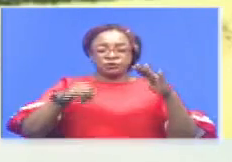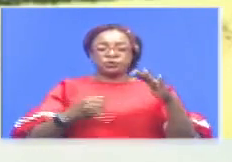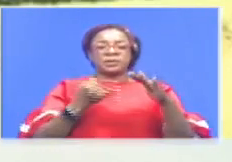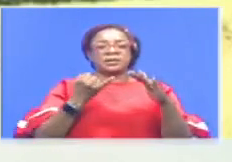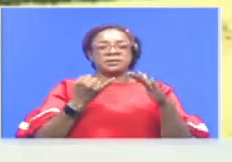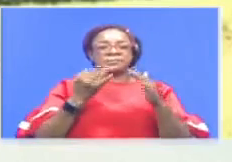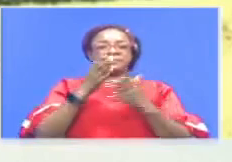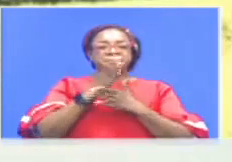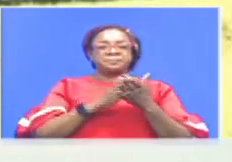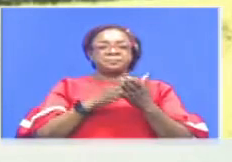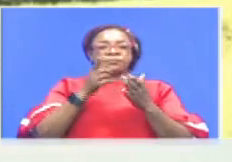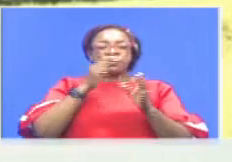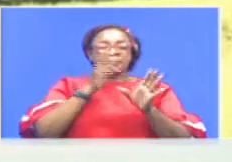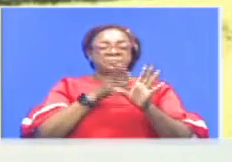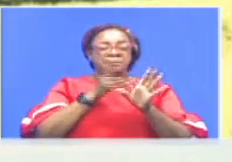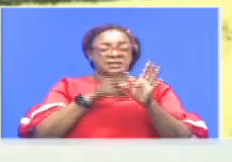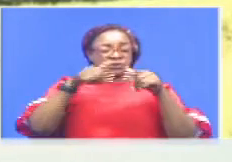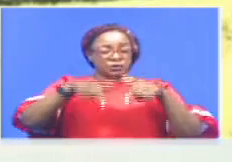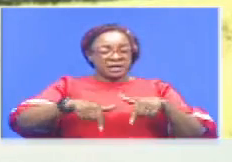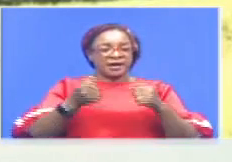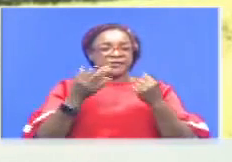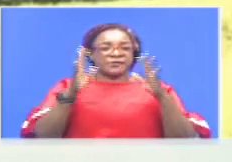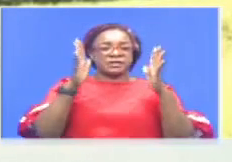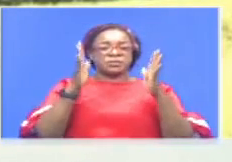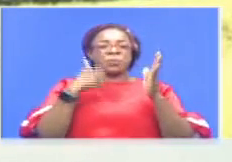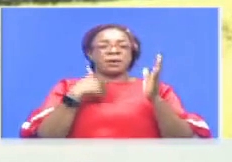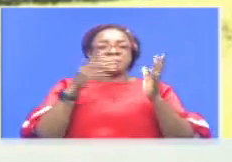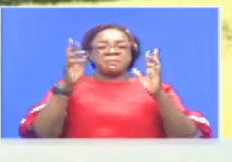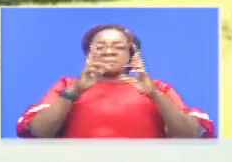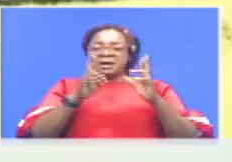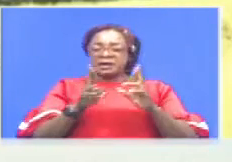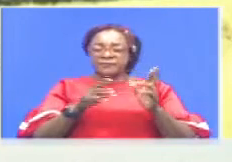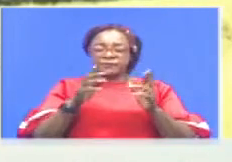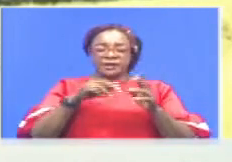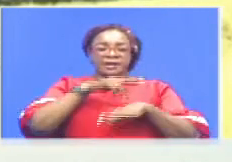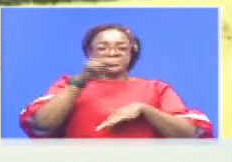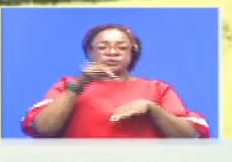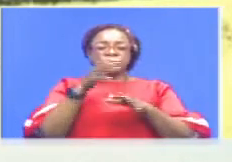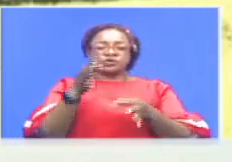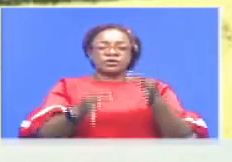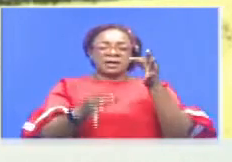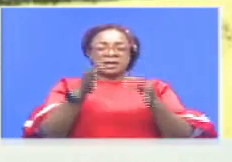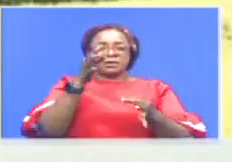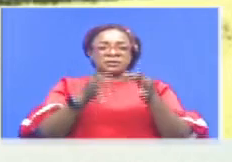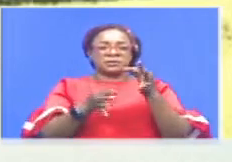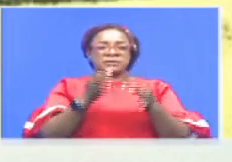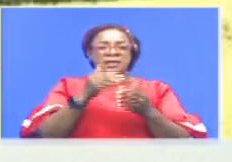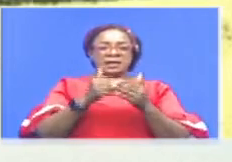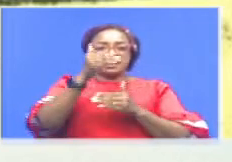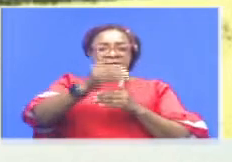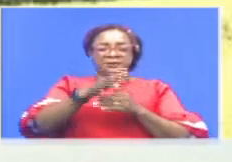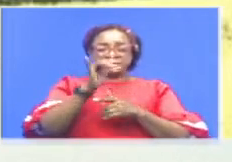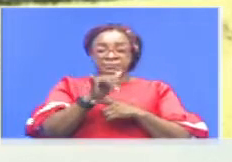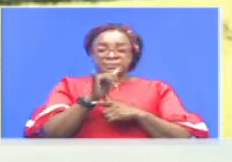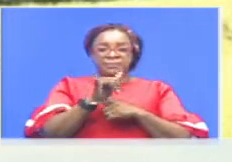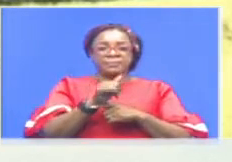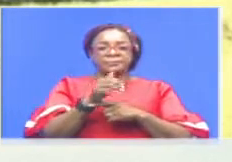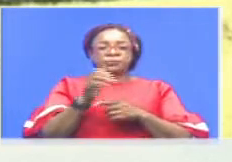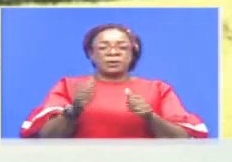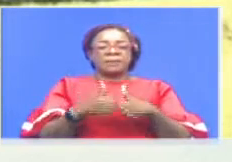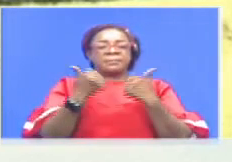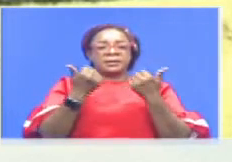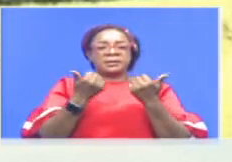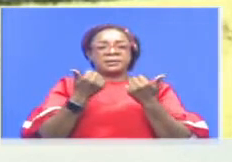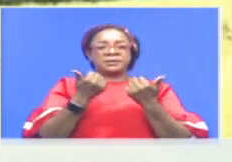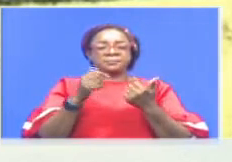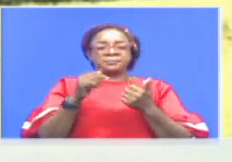of the athletes who took part in today's event will now be preparing for the national trials ahead of the World Trail and Mountain Running that will take place